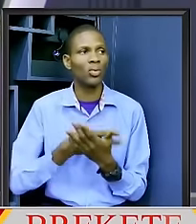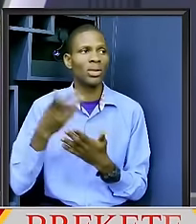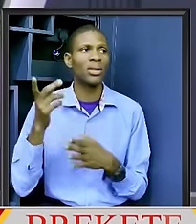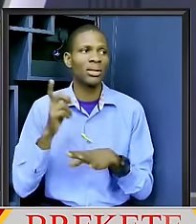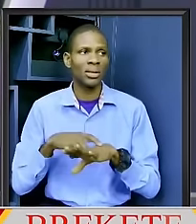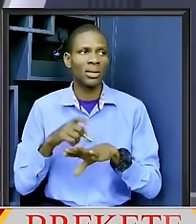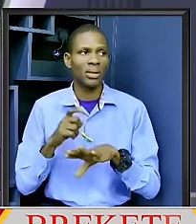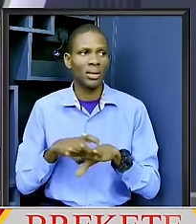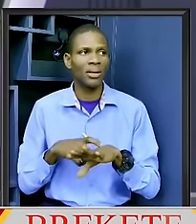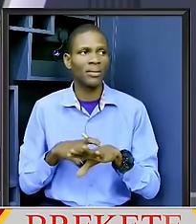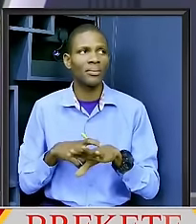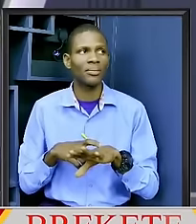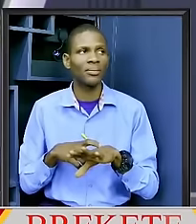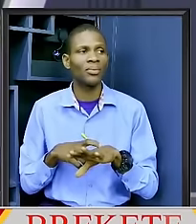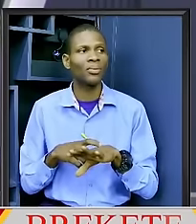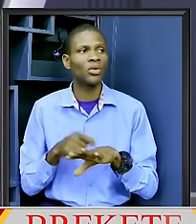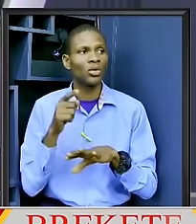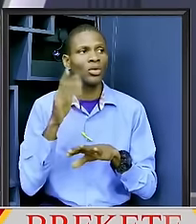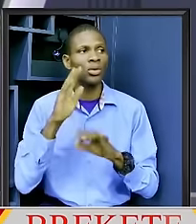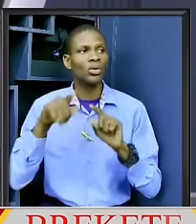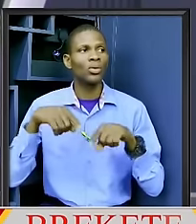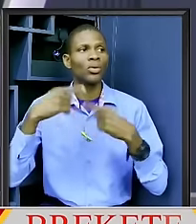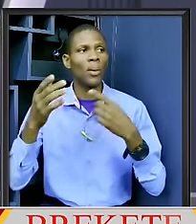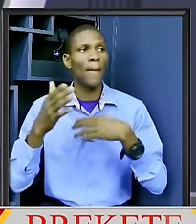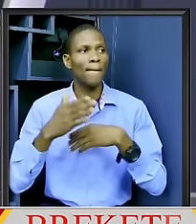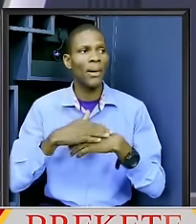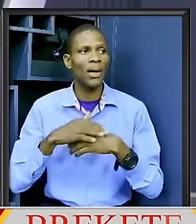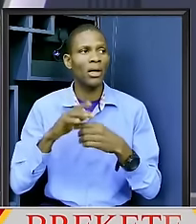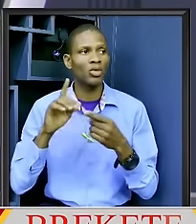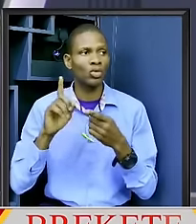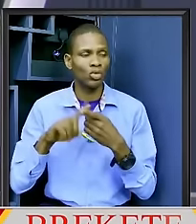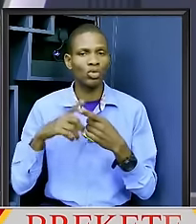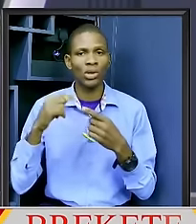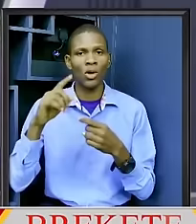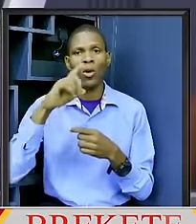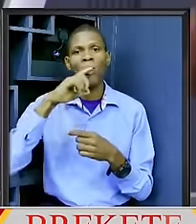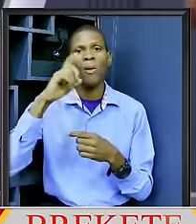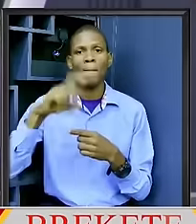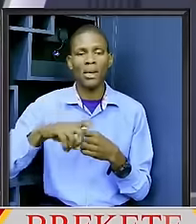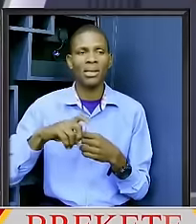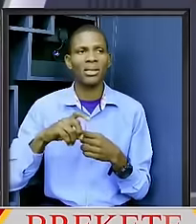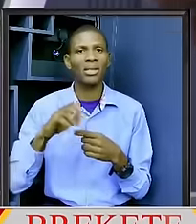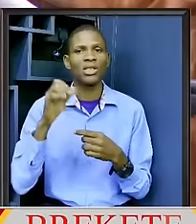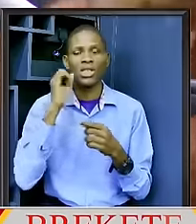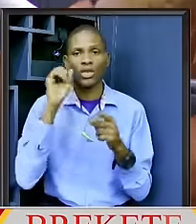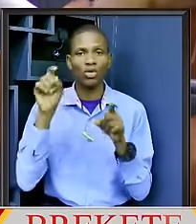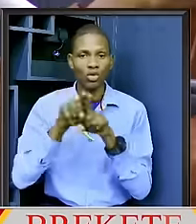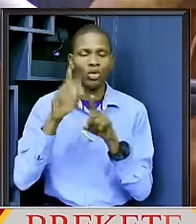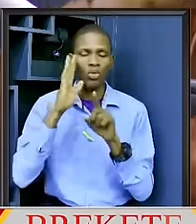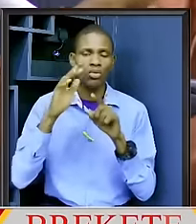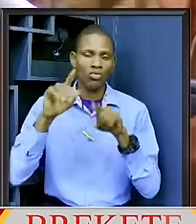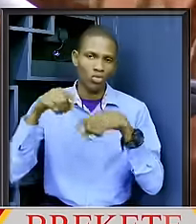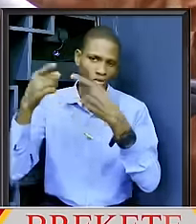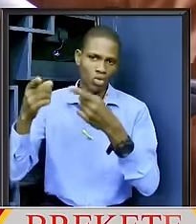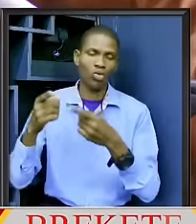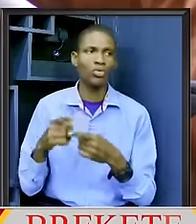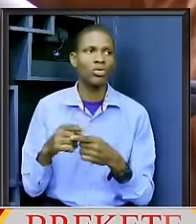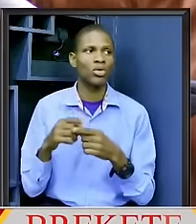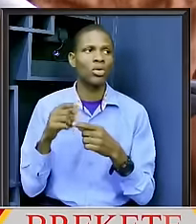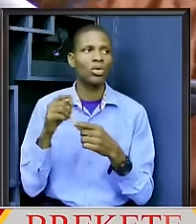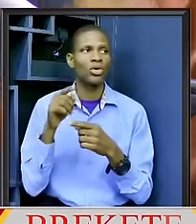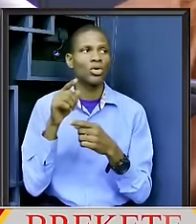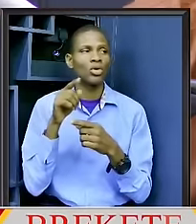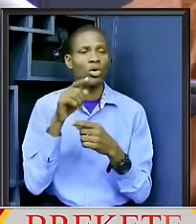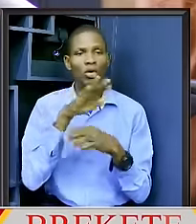time. When I go back to the command. She too, she go command. When I